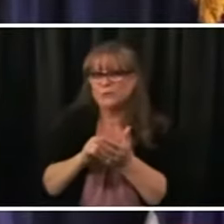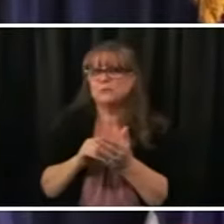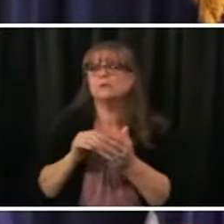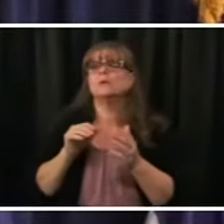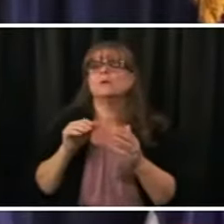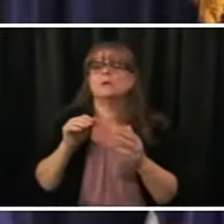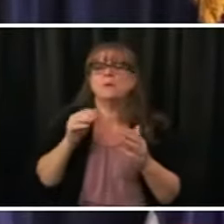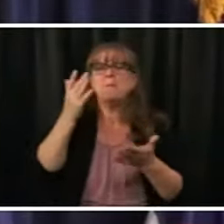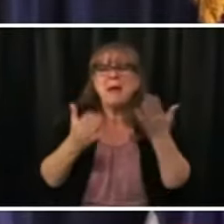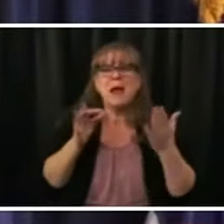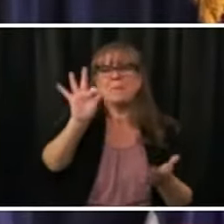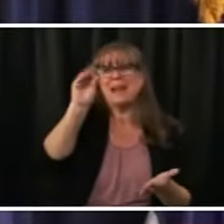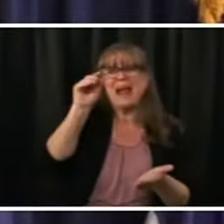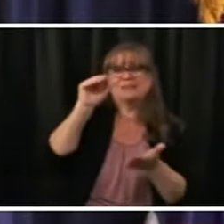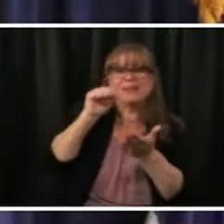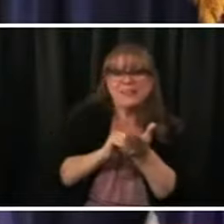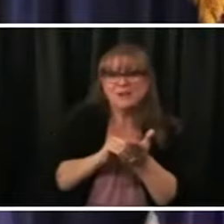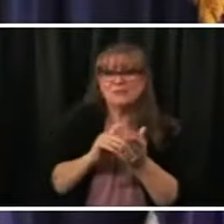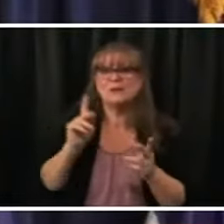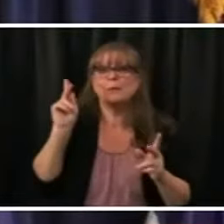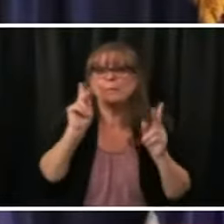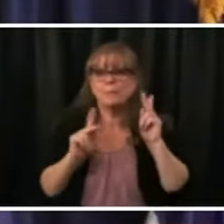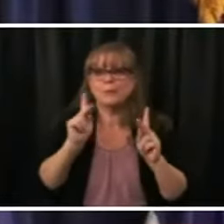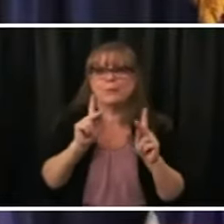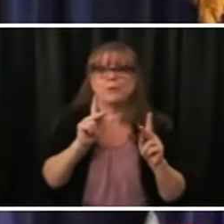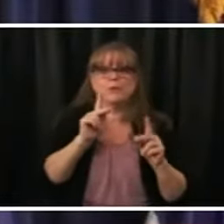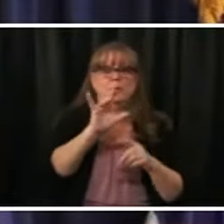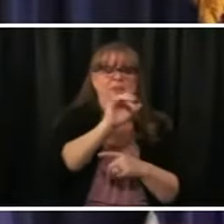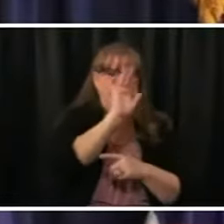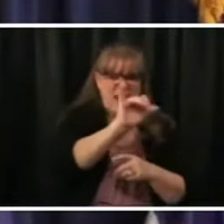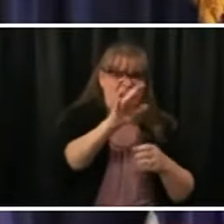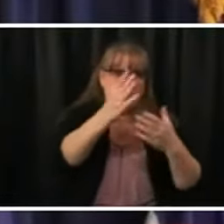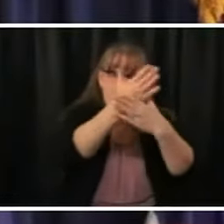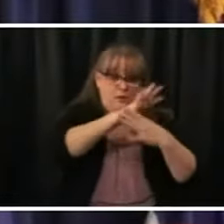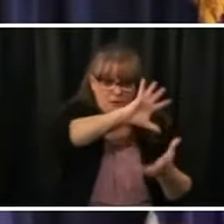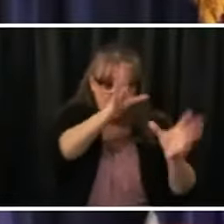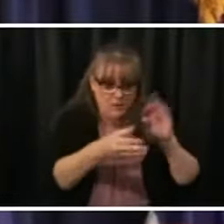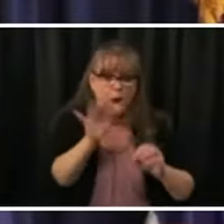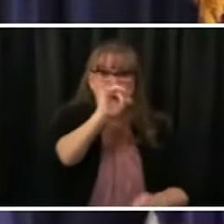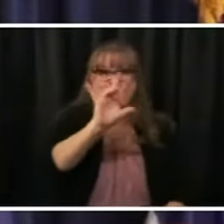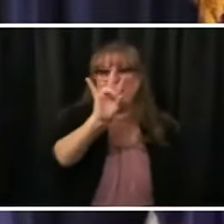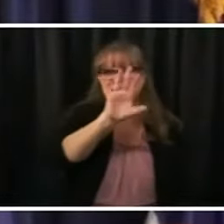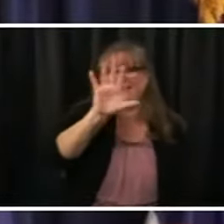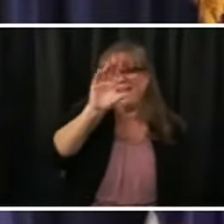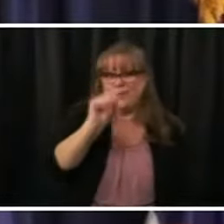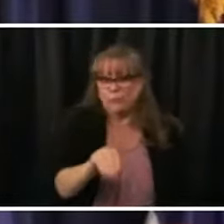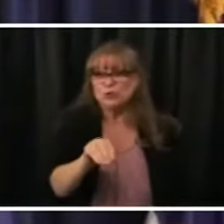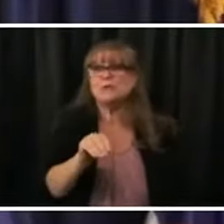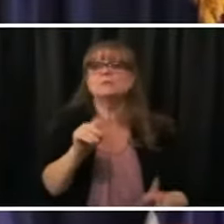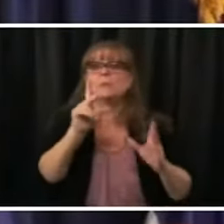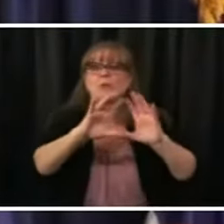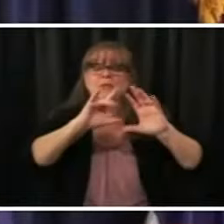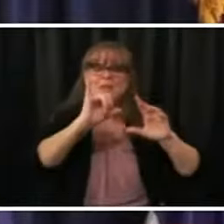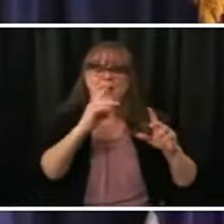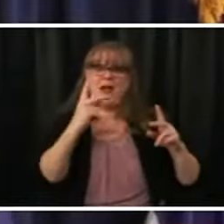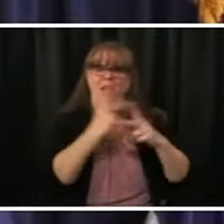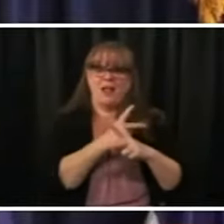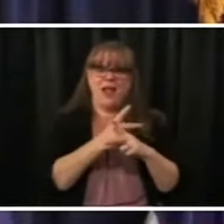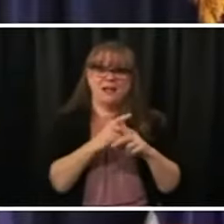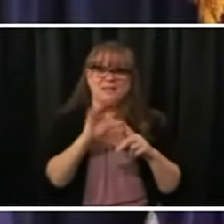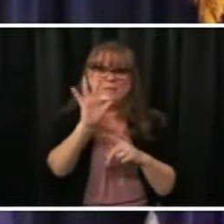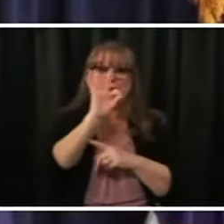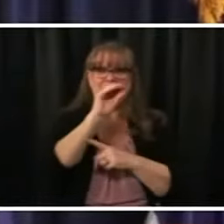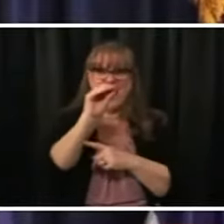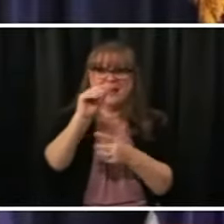is about 75%, will receive the vaccine. So that's 90 to 100,000 doses. We then make sure that out of our